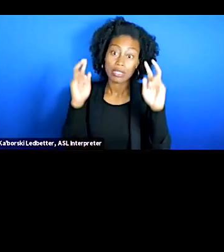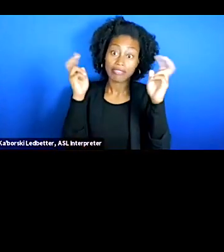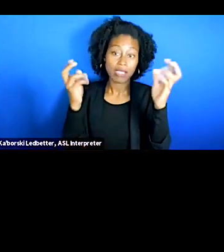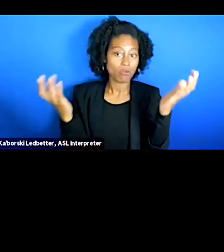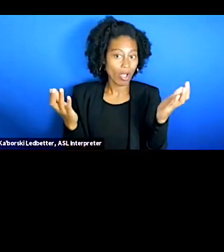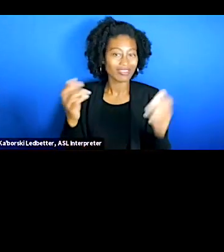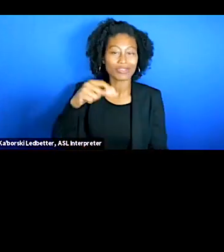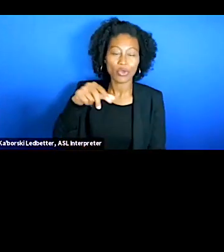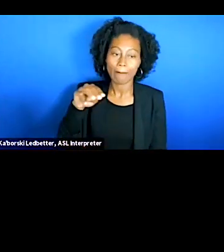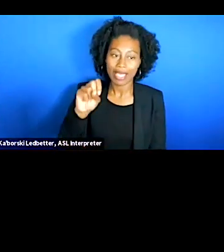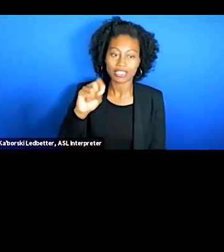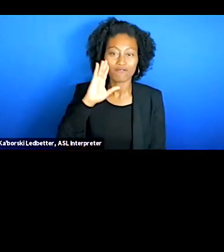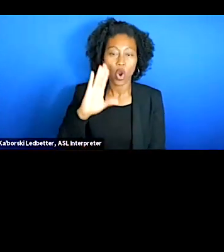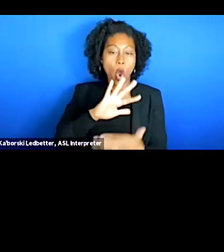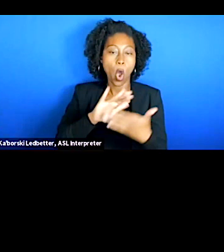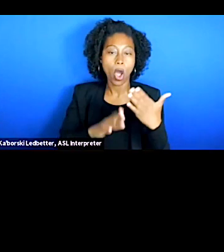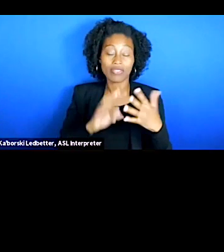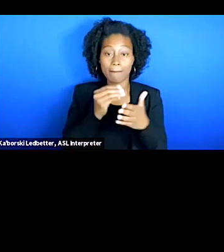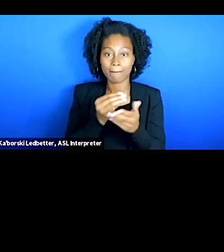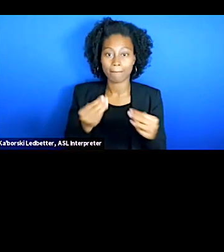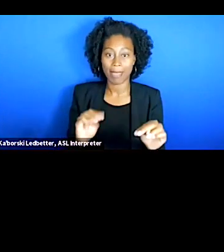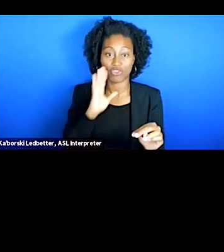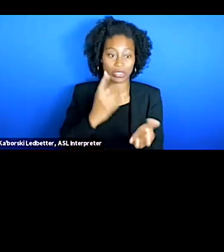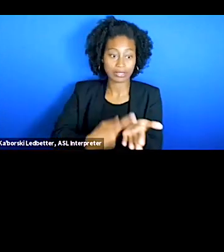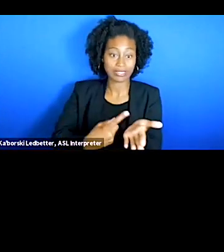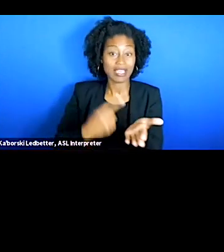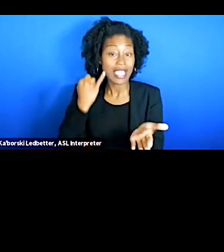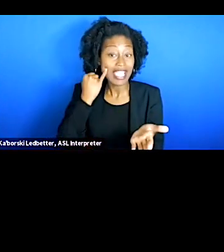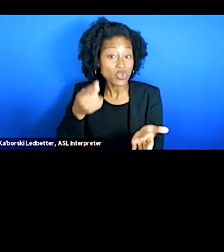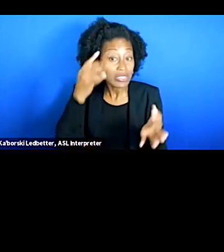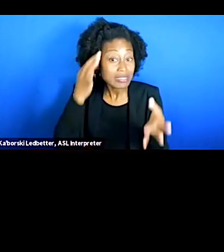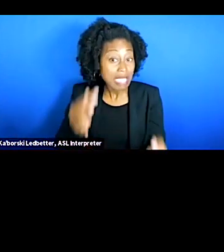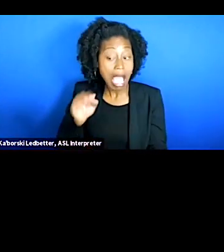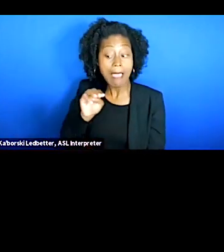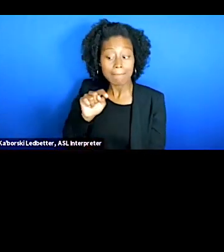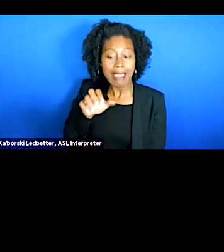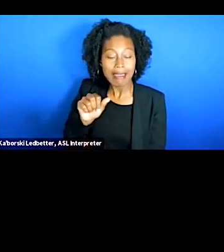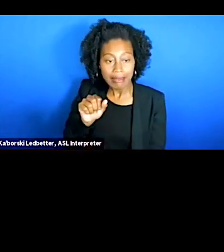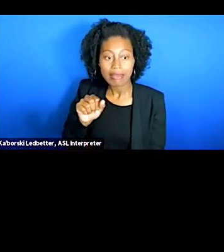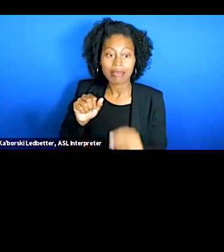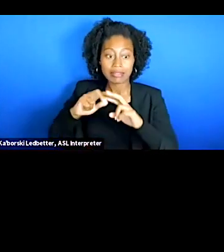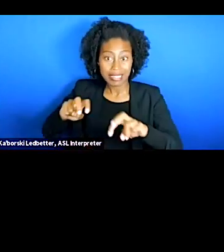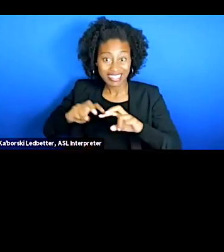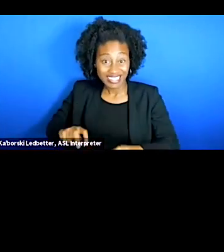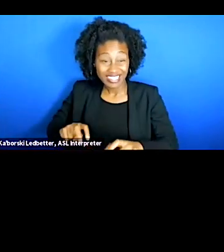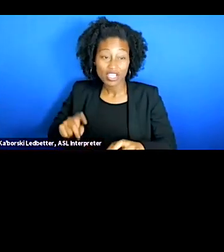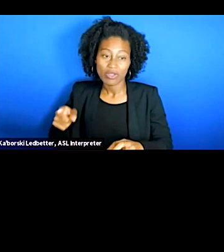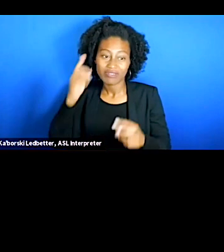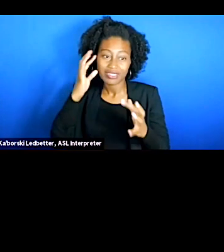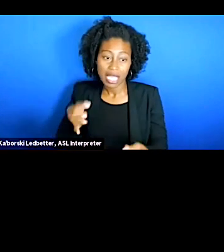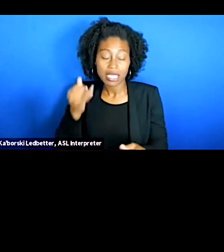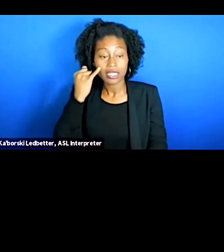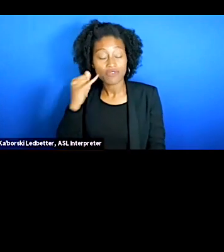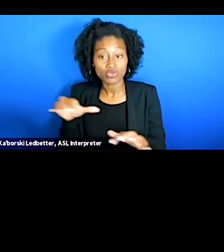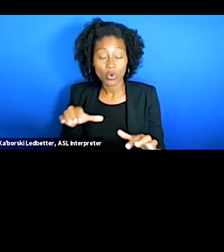If you choose to conduct a metasynthesis, you will have to decide before you begin whether you will conduct it alone or in a